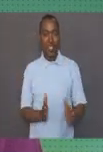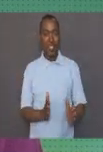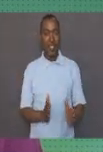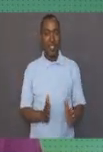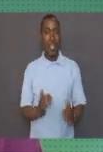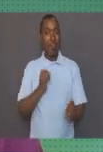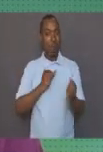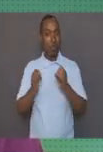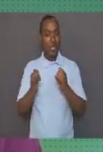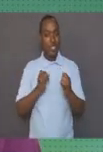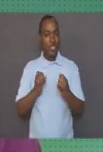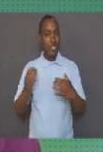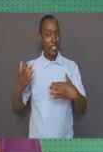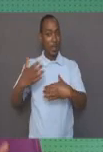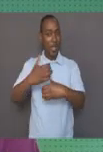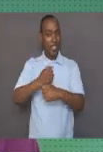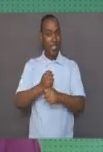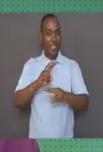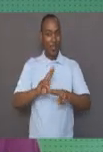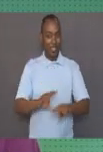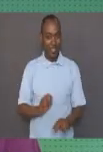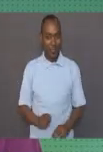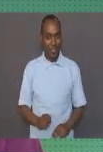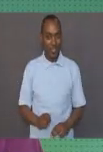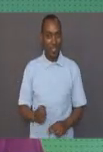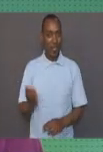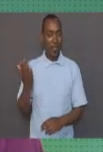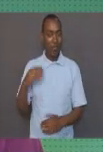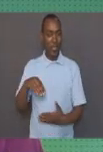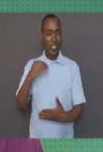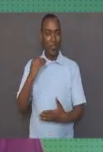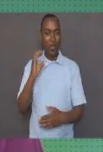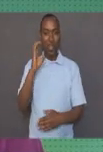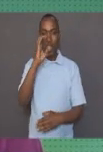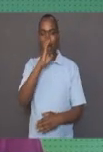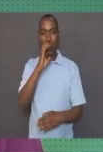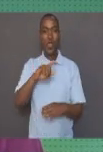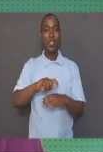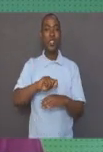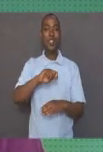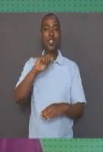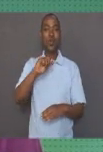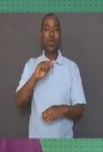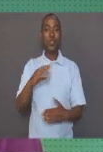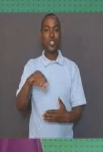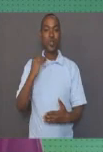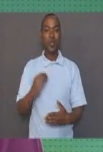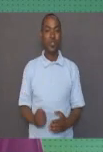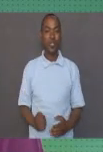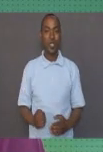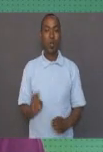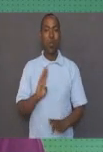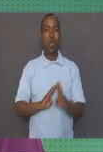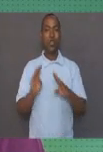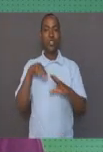the information we have been learning about the Ethiopian institutions that are